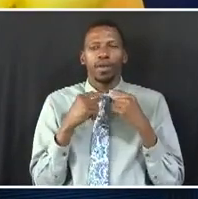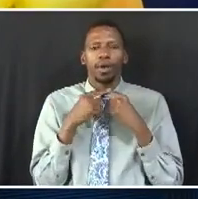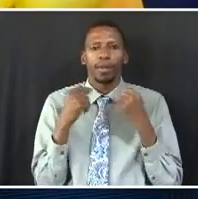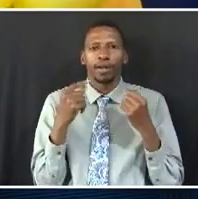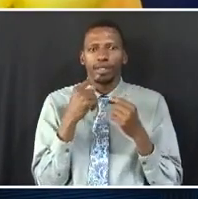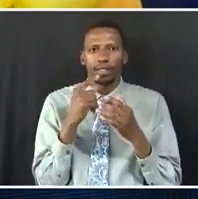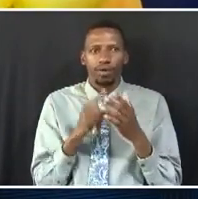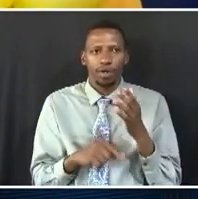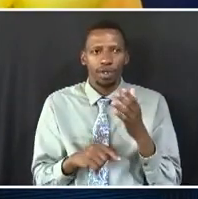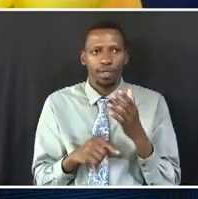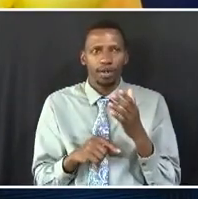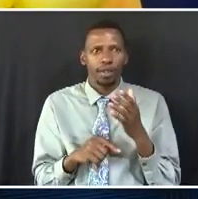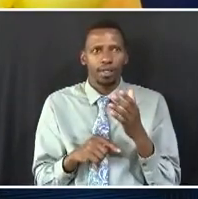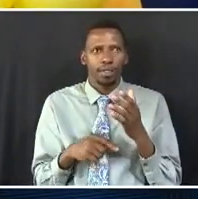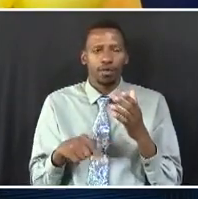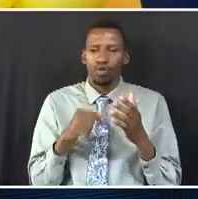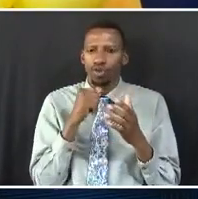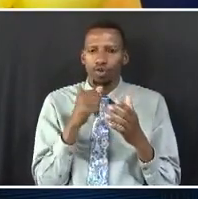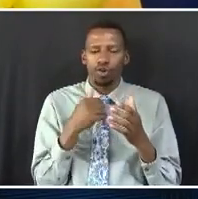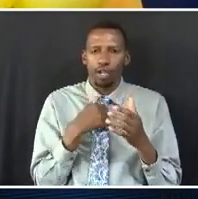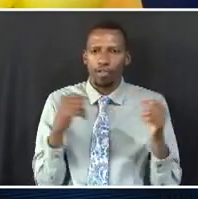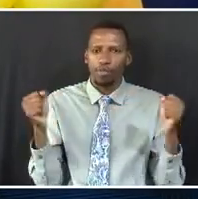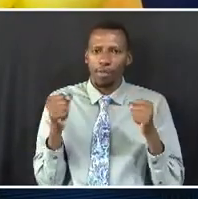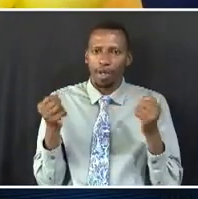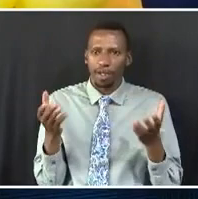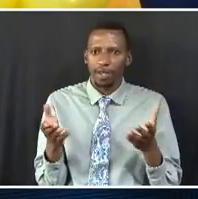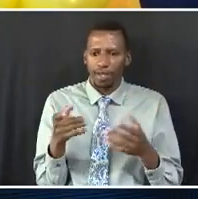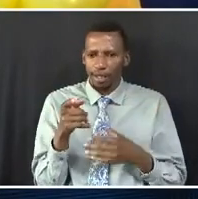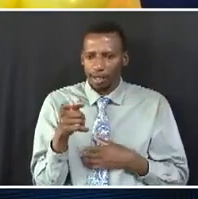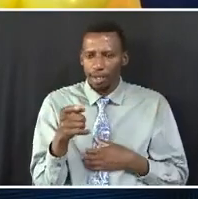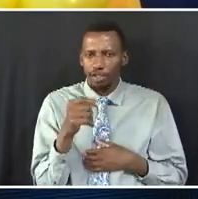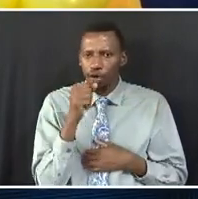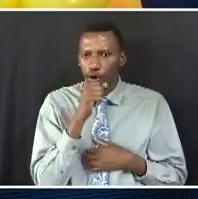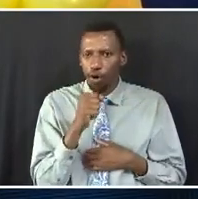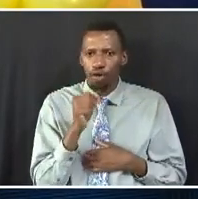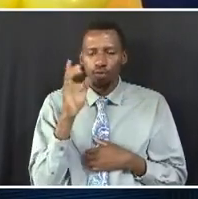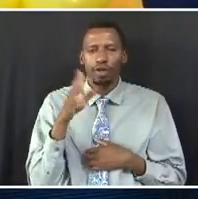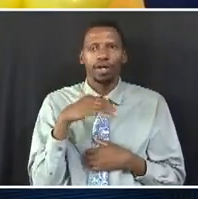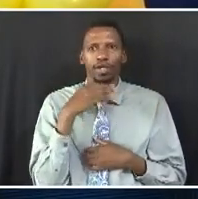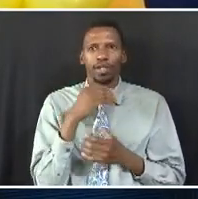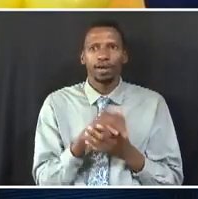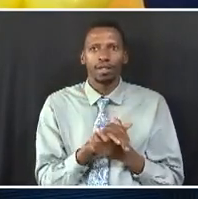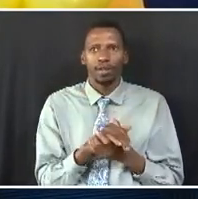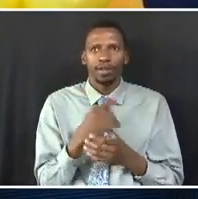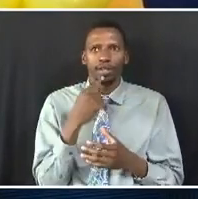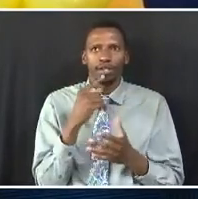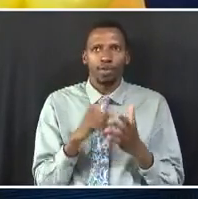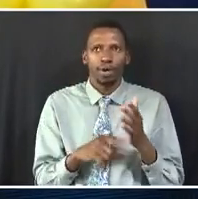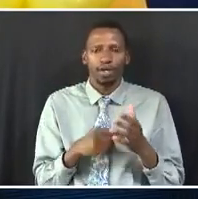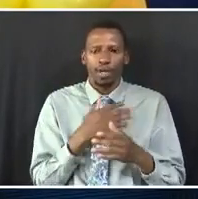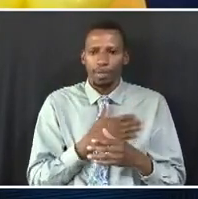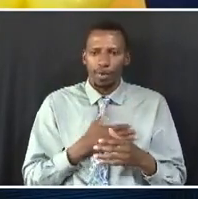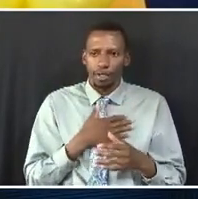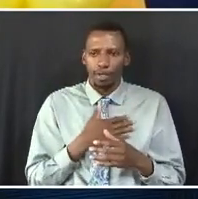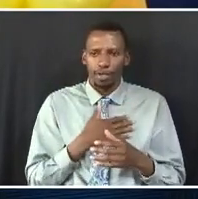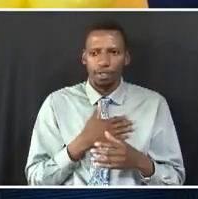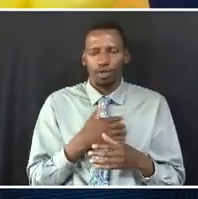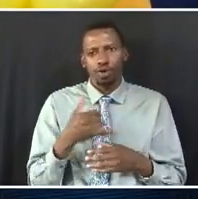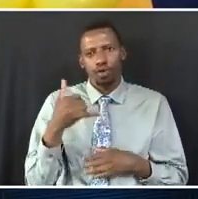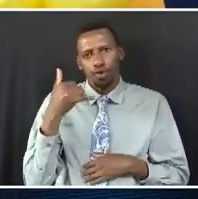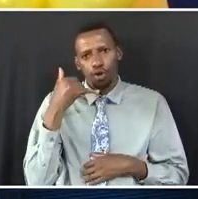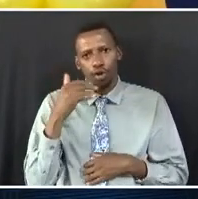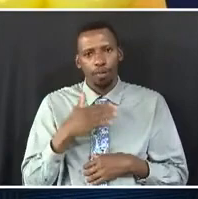we don't have malaria medication here. This old man is going to die. And he said, Please call my daughter. Call my